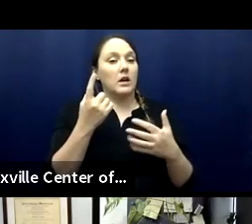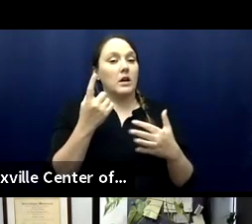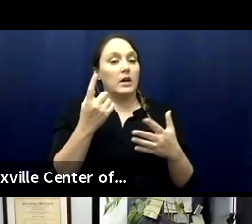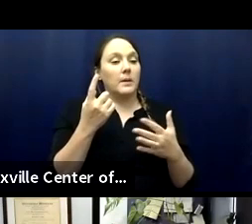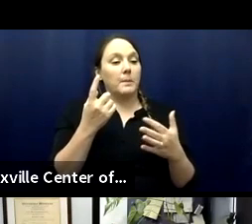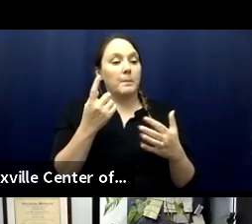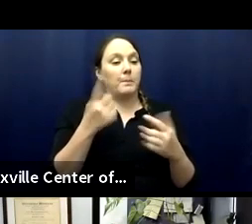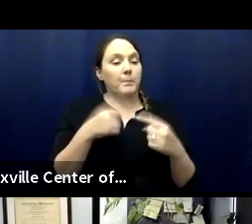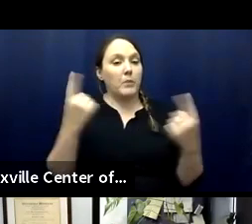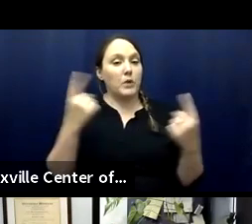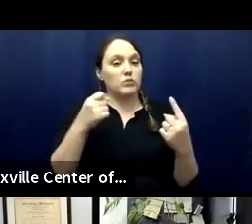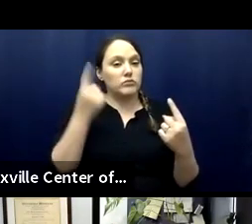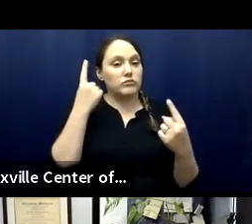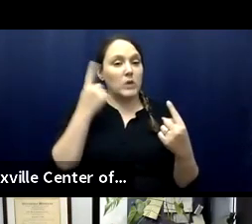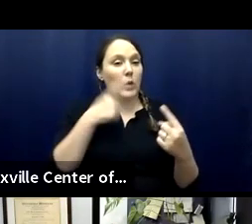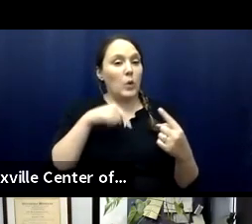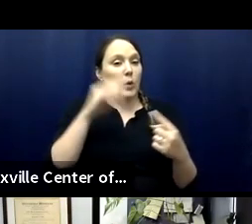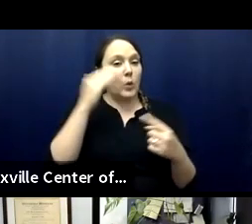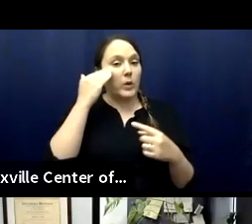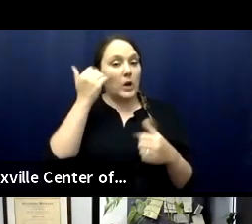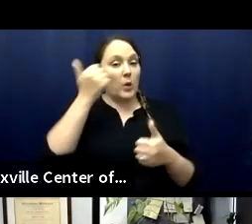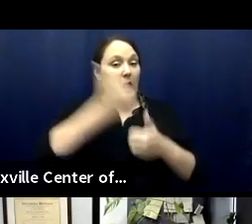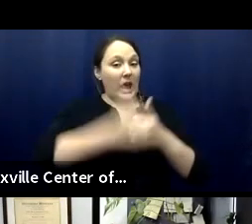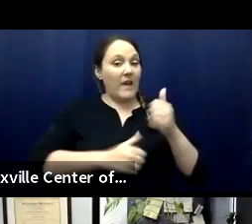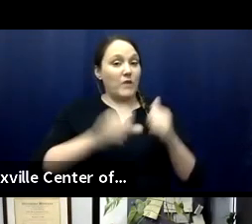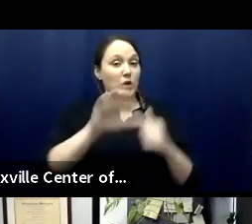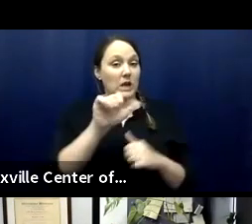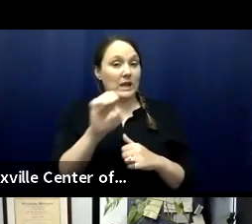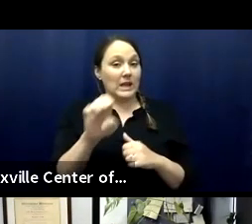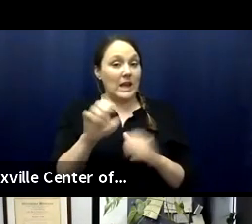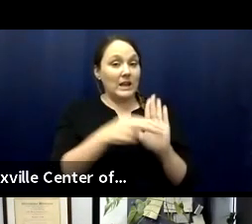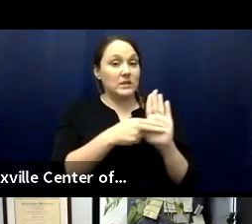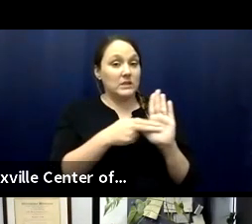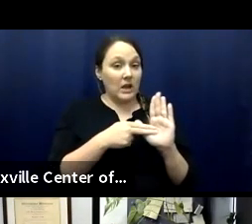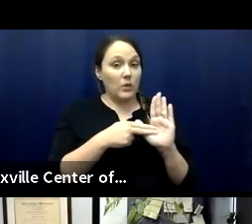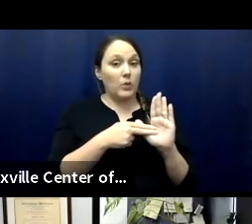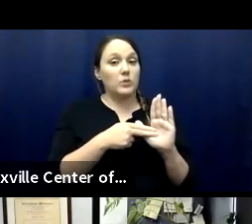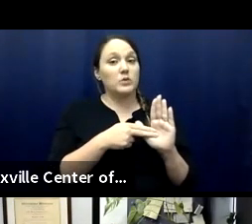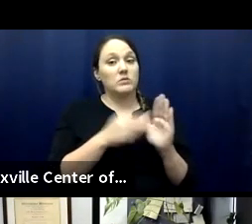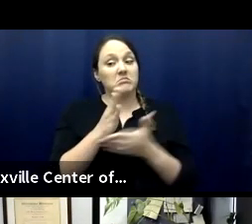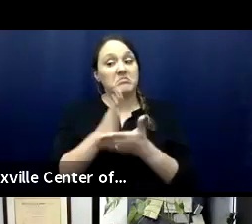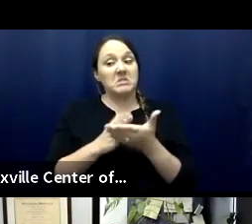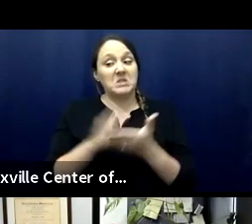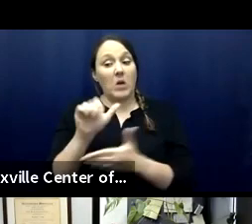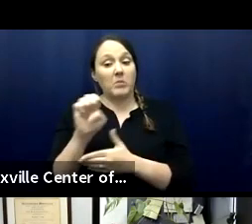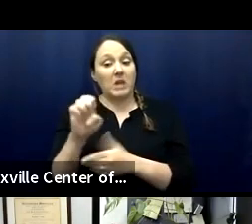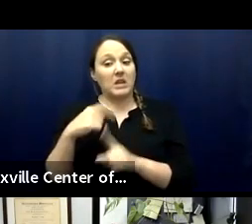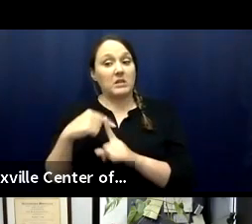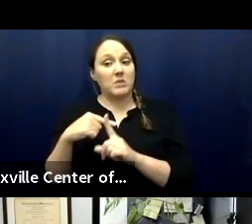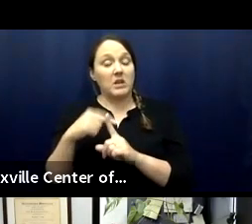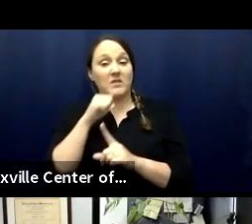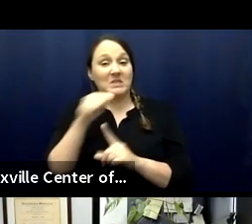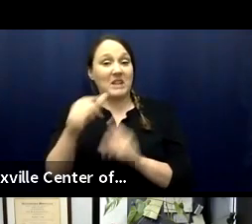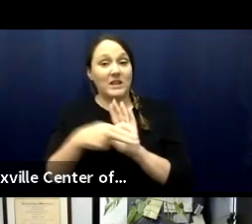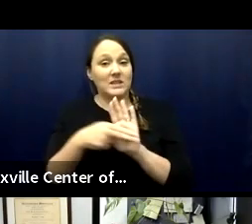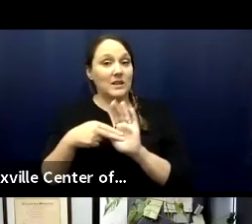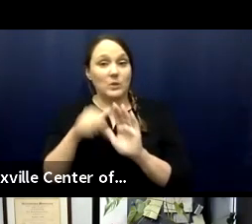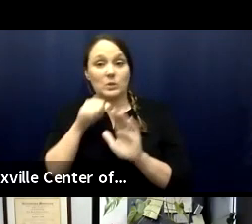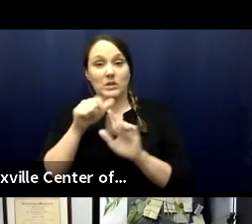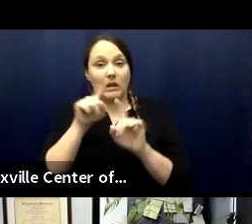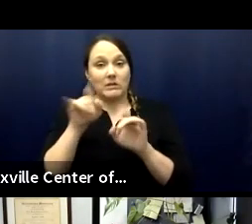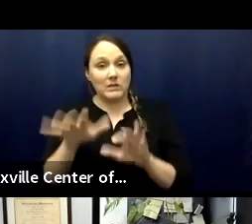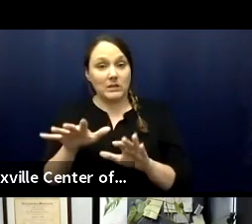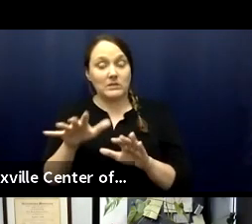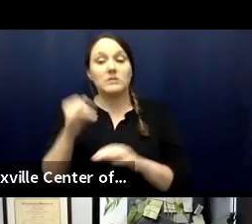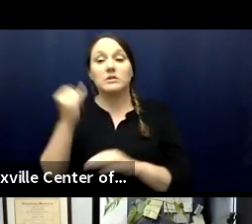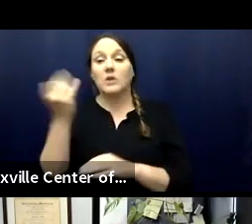we know that for every case that's diagnosed, there are other cases that are not. And that if you're at 10% or 15 or 20%,